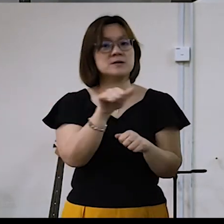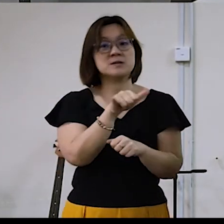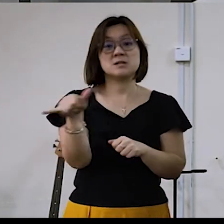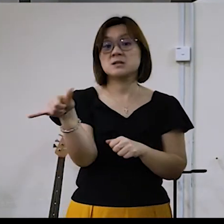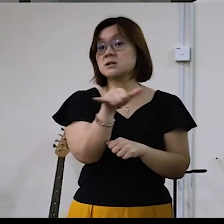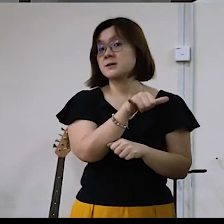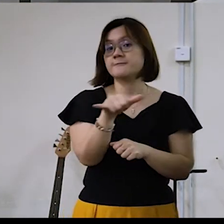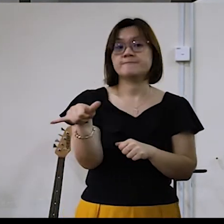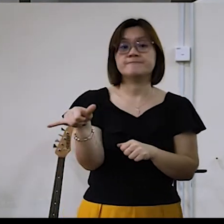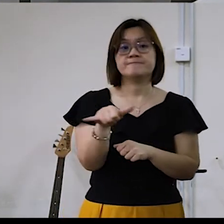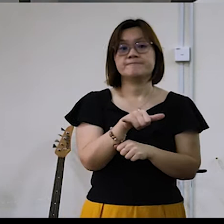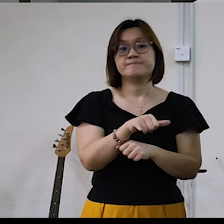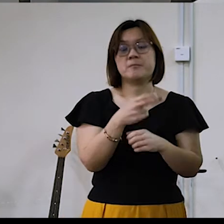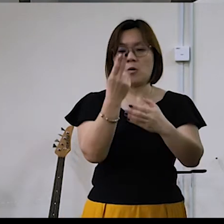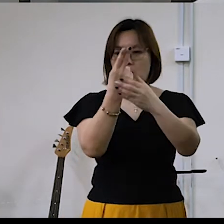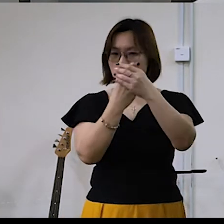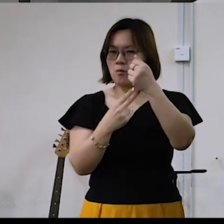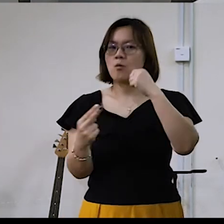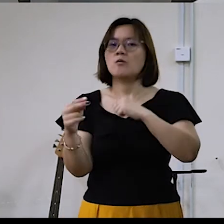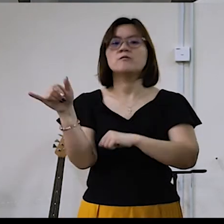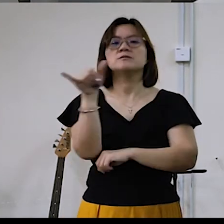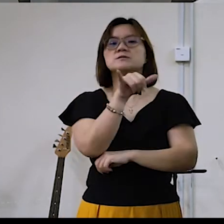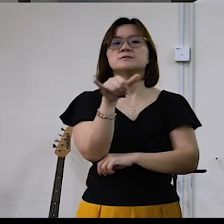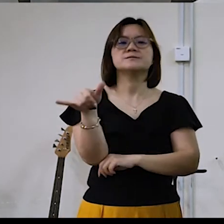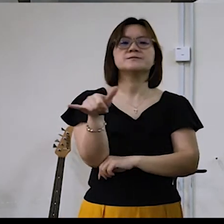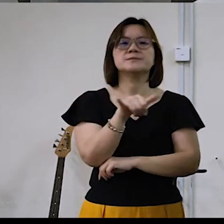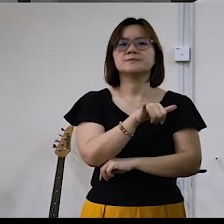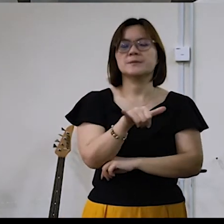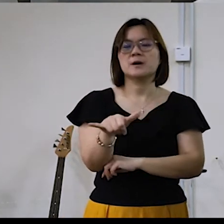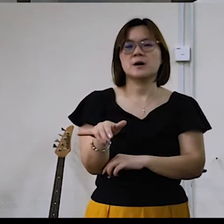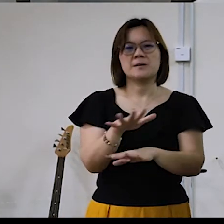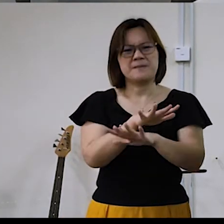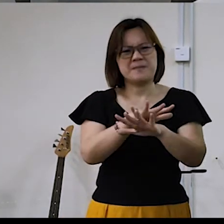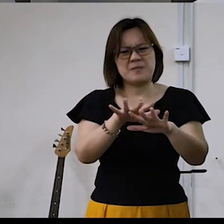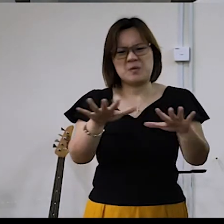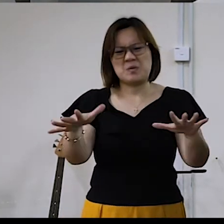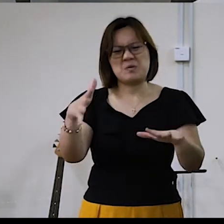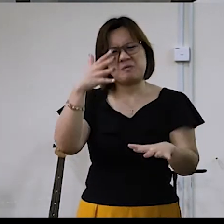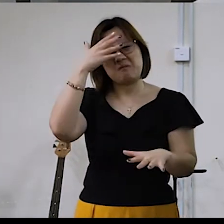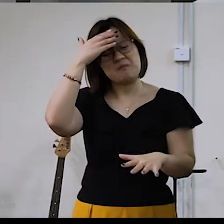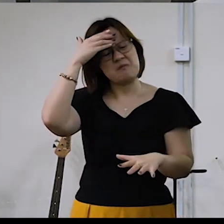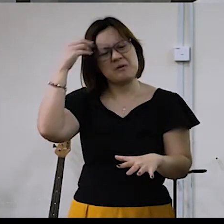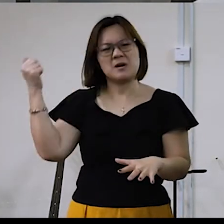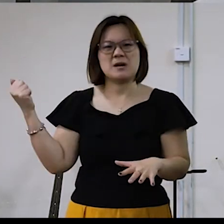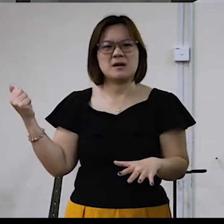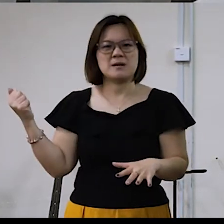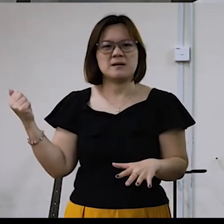We forget. We don't know. We don't want to believe.